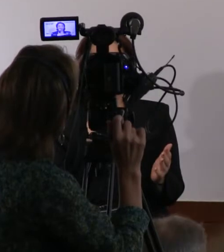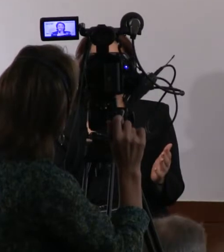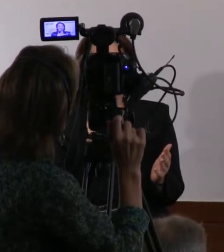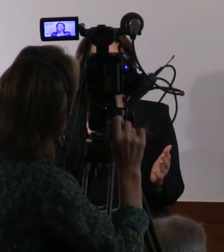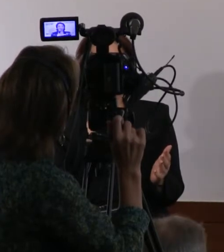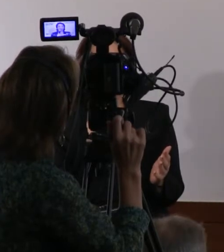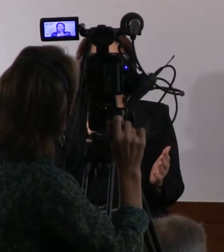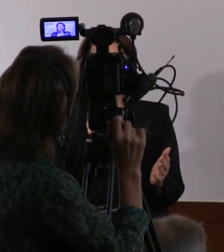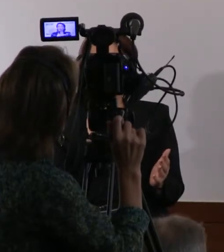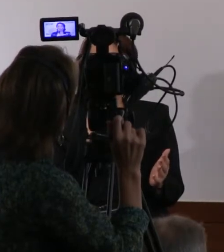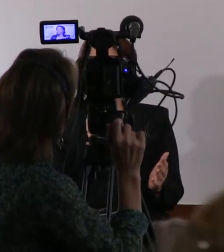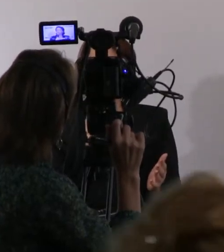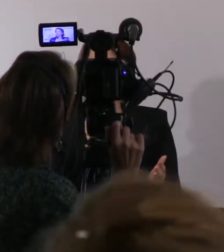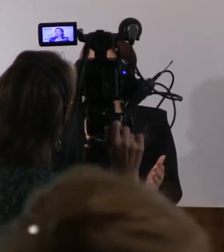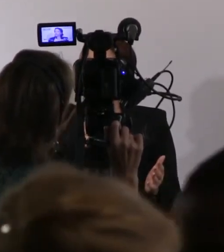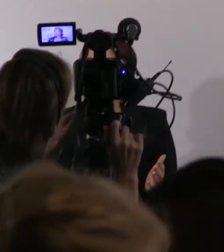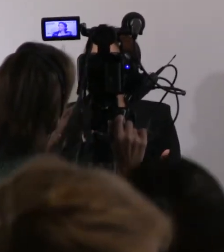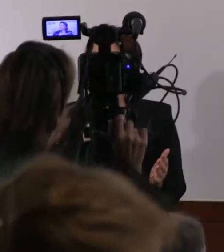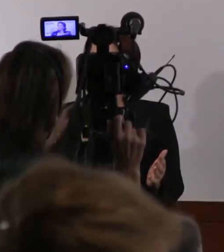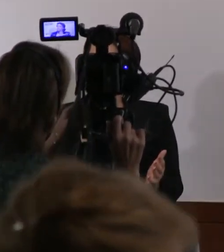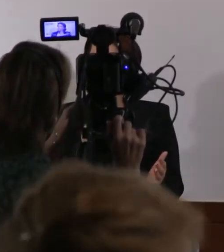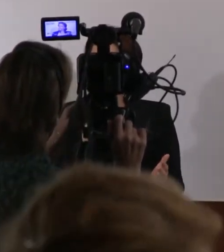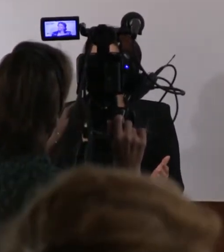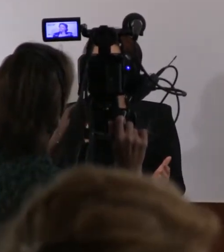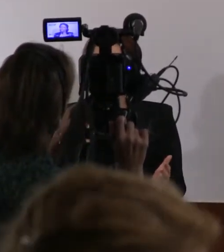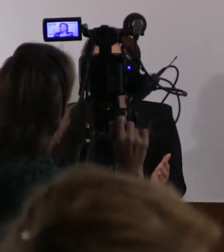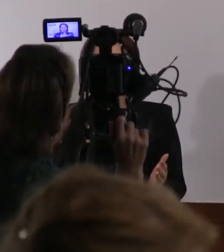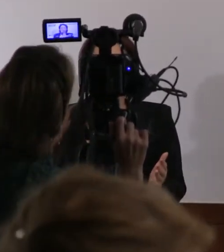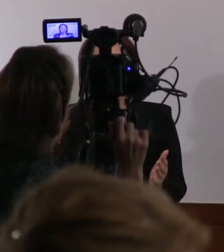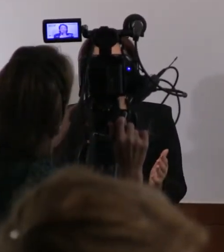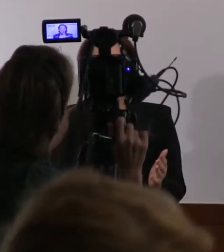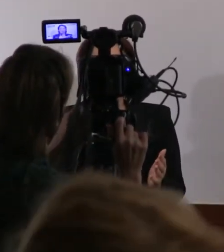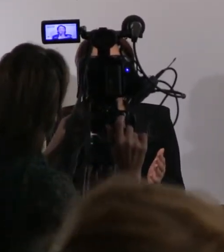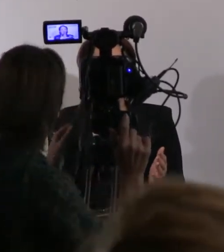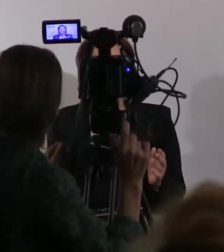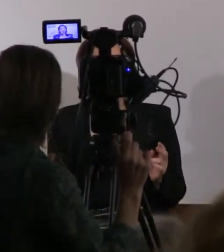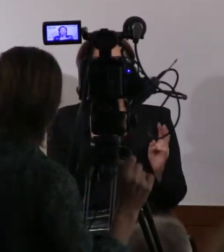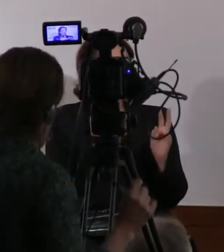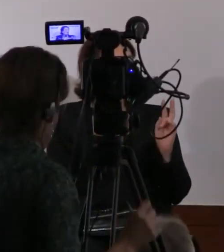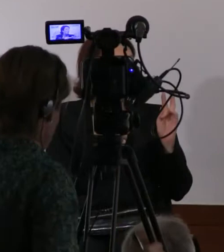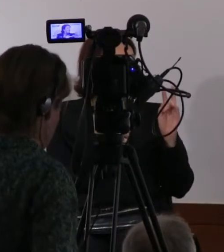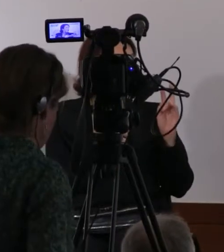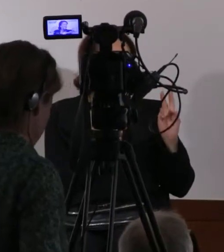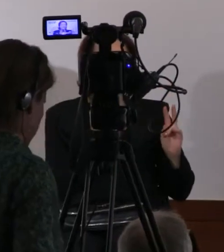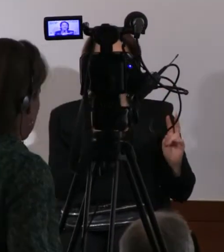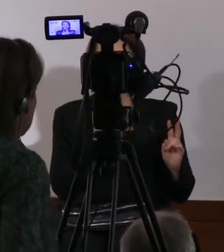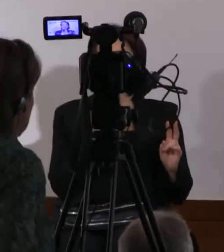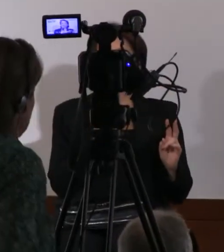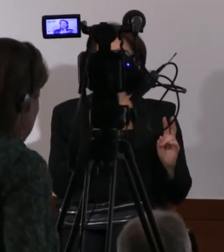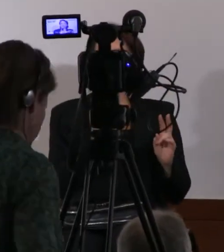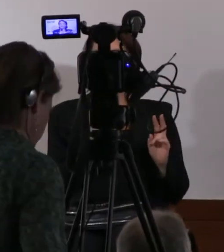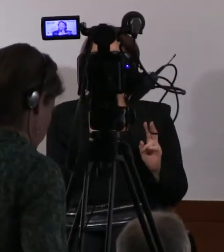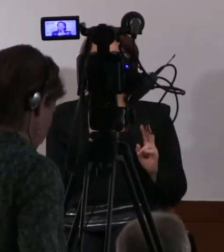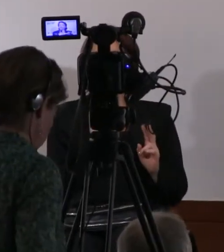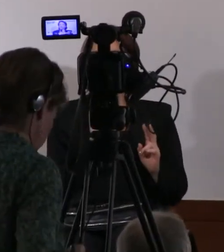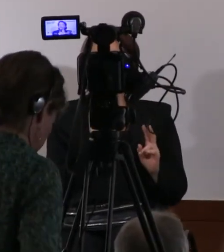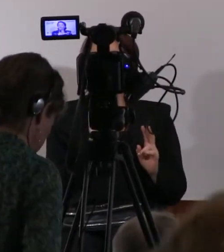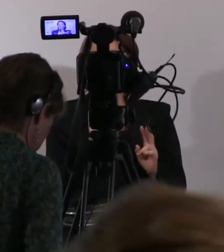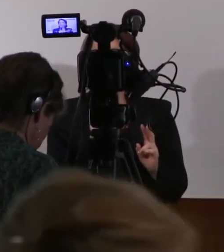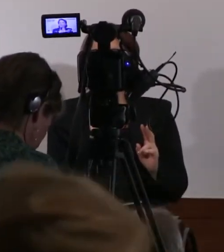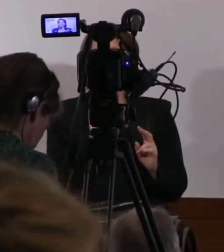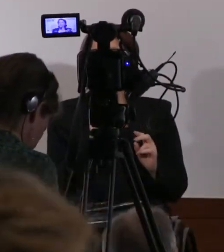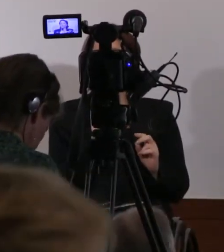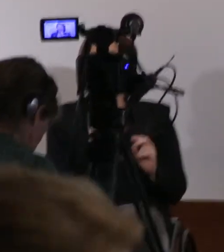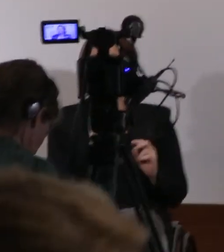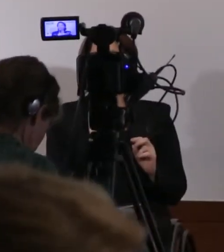of the United Nations Department of Economic and Social Affairs, allow me to say two things as Daniela Abbas,